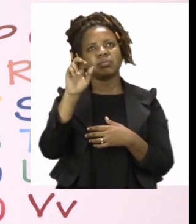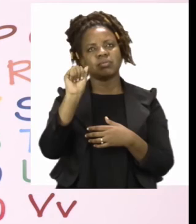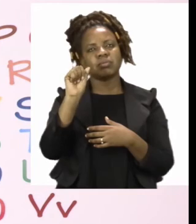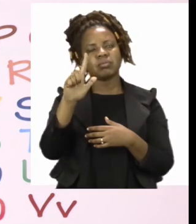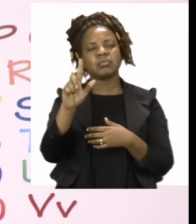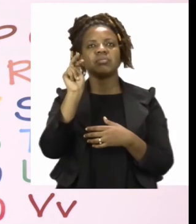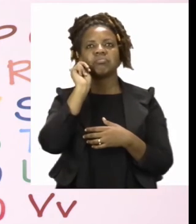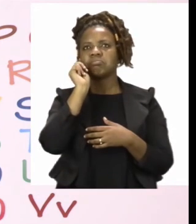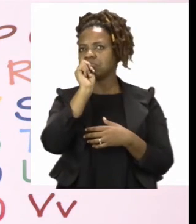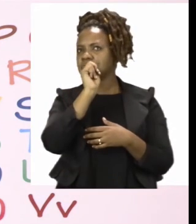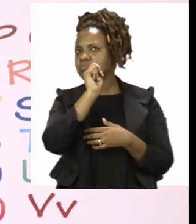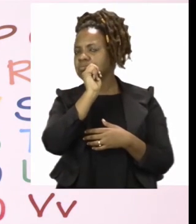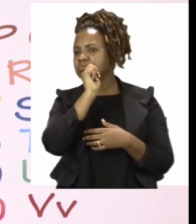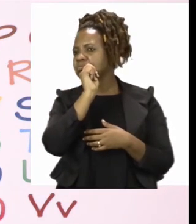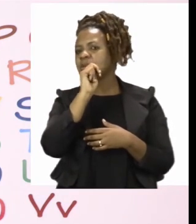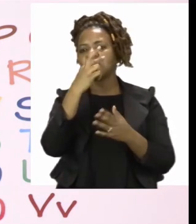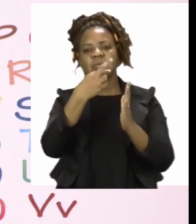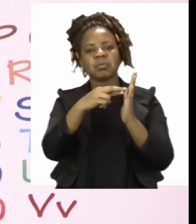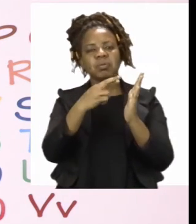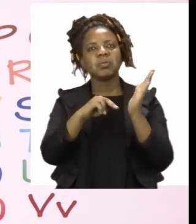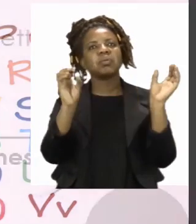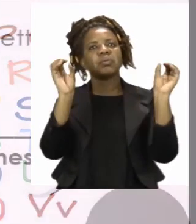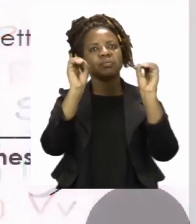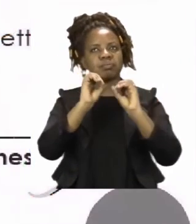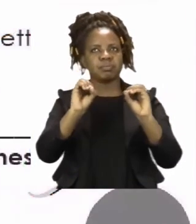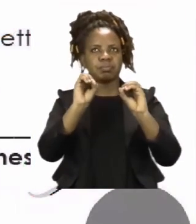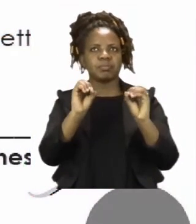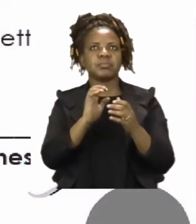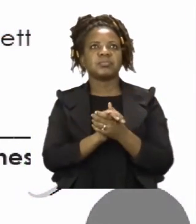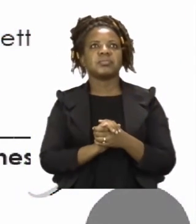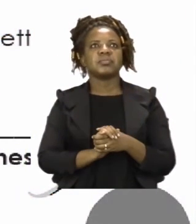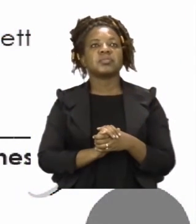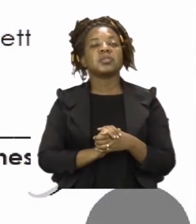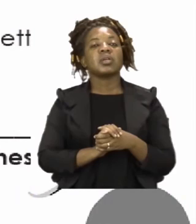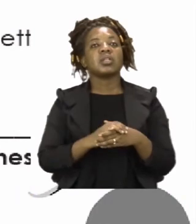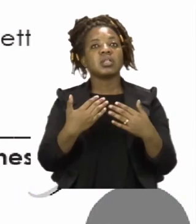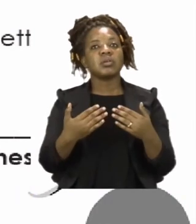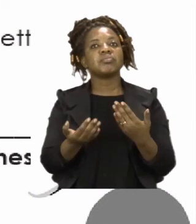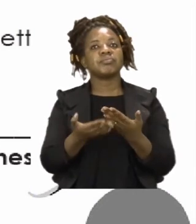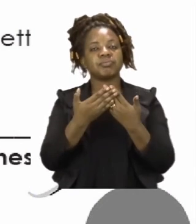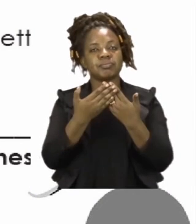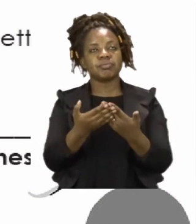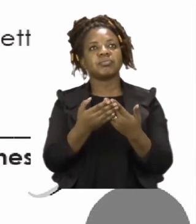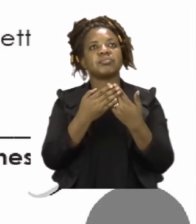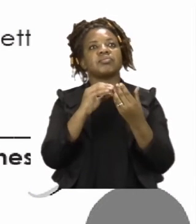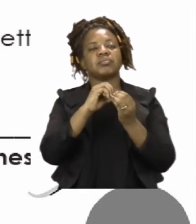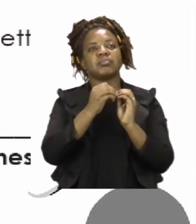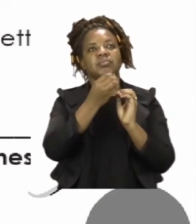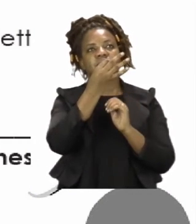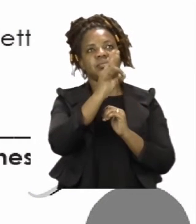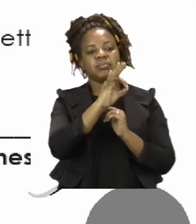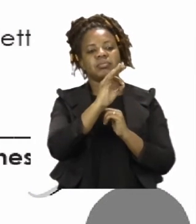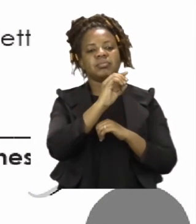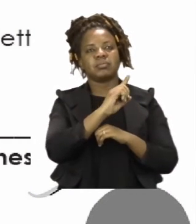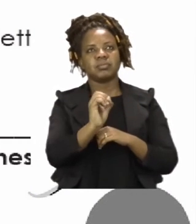So let us take a look at the last two, nine and ten. Number nine says, let's